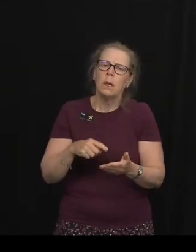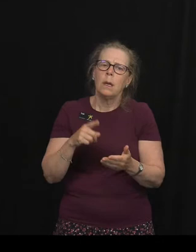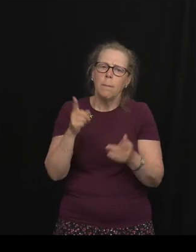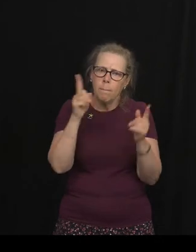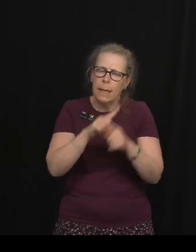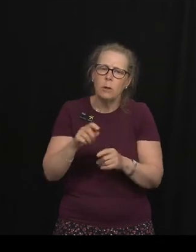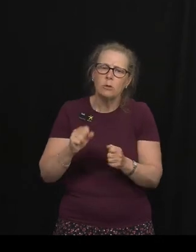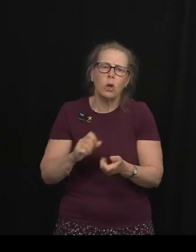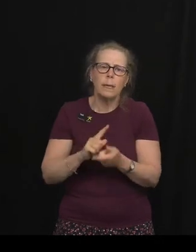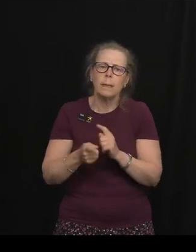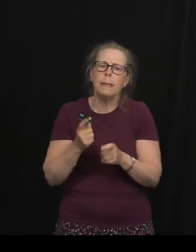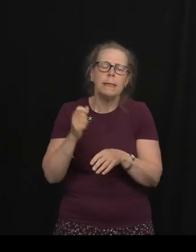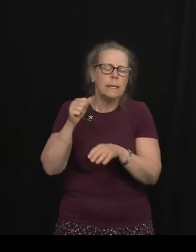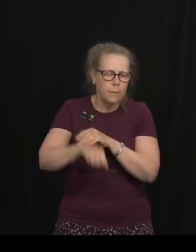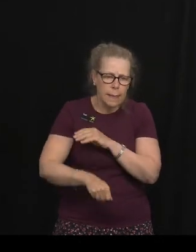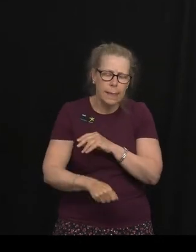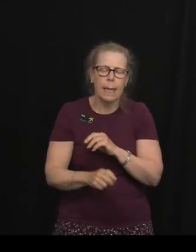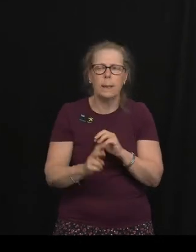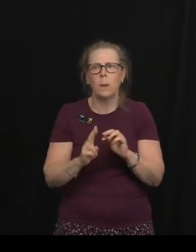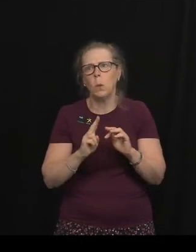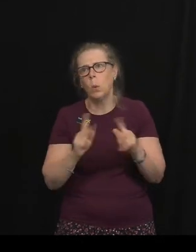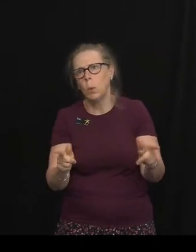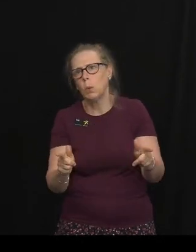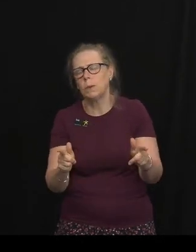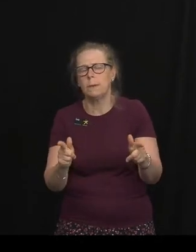out into